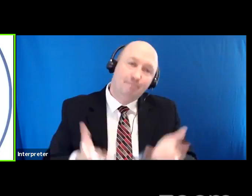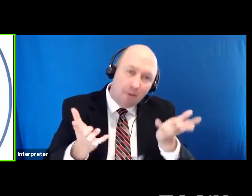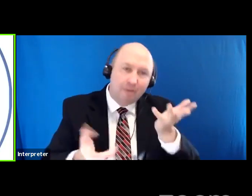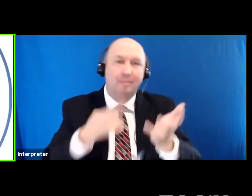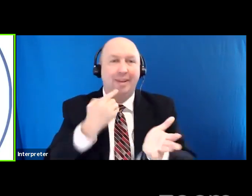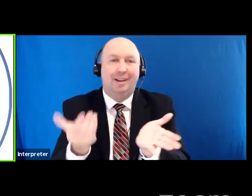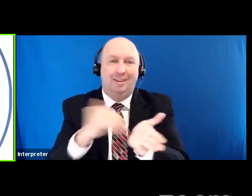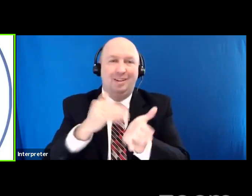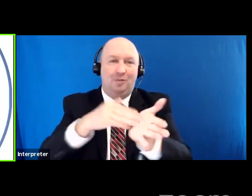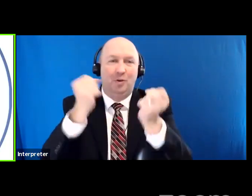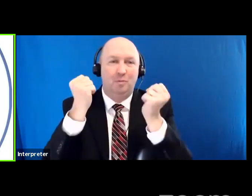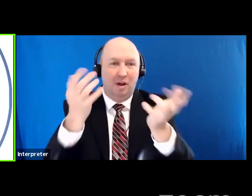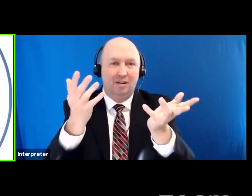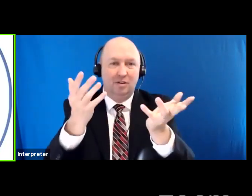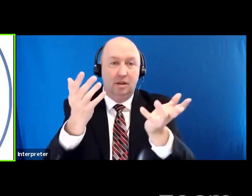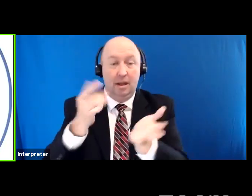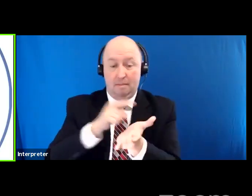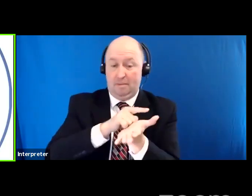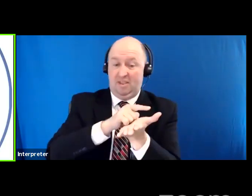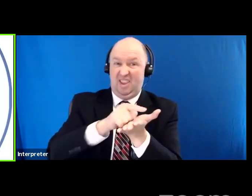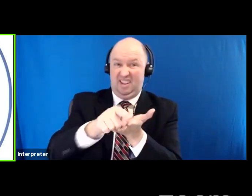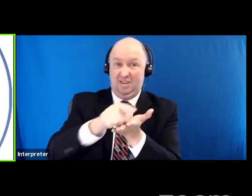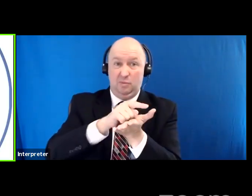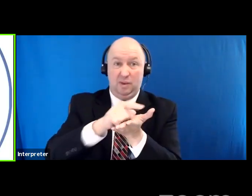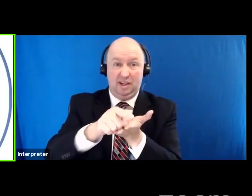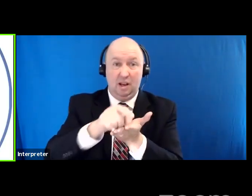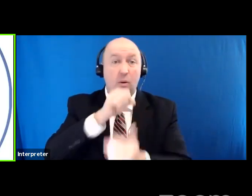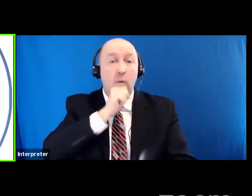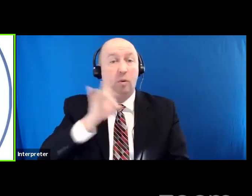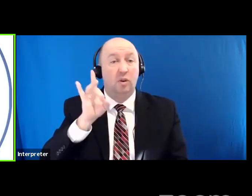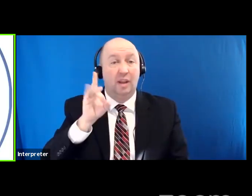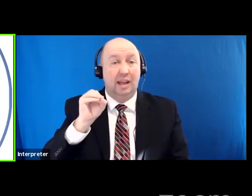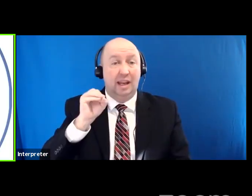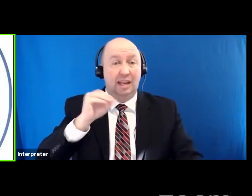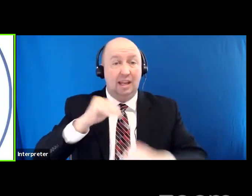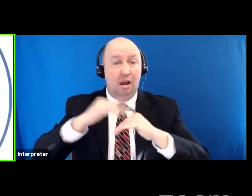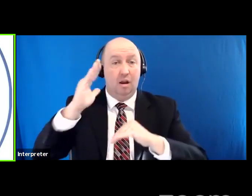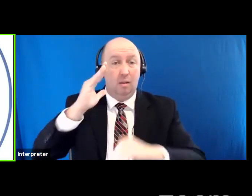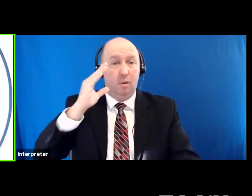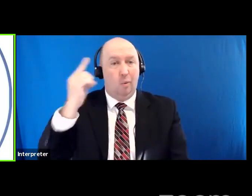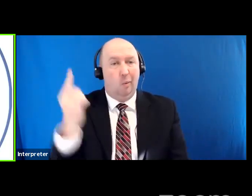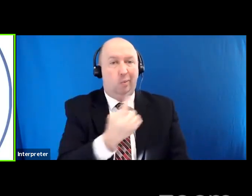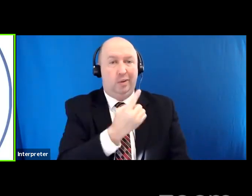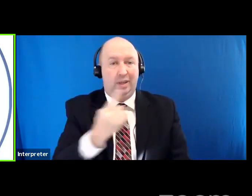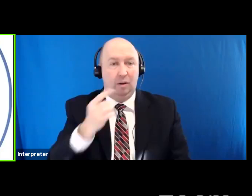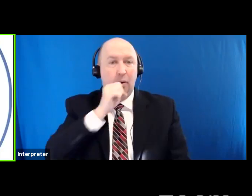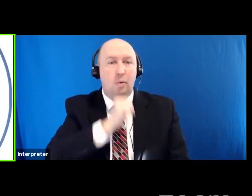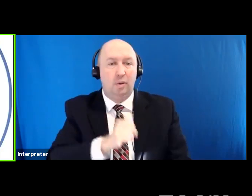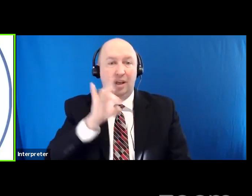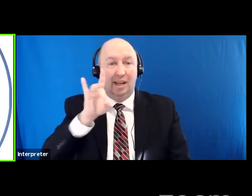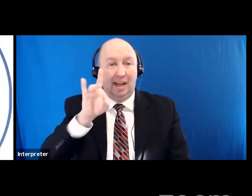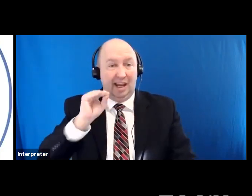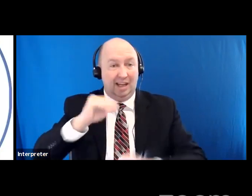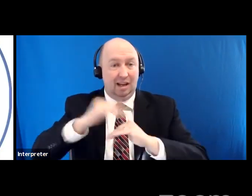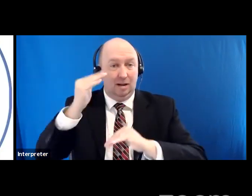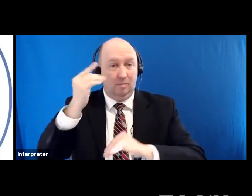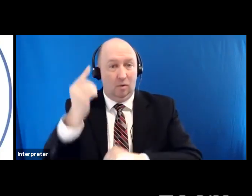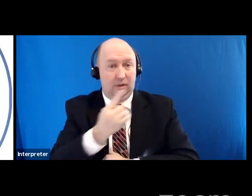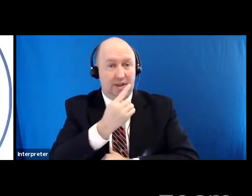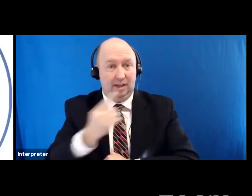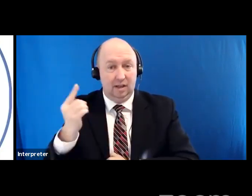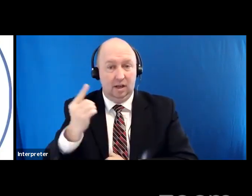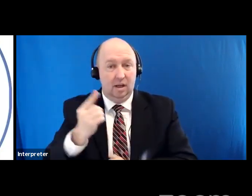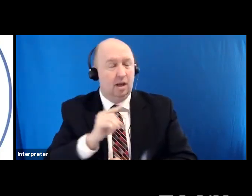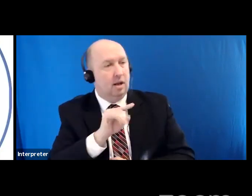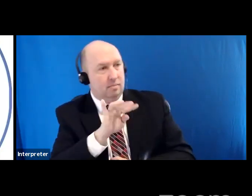times. This coming week is 80-year-olds and older only, 80 and older. Okay, I'm sorry. No.